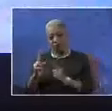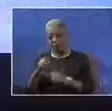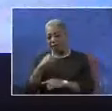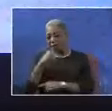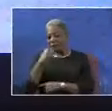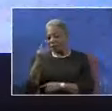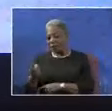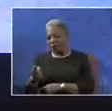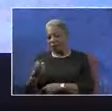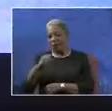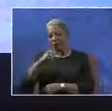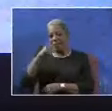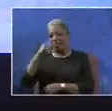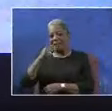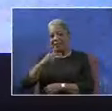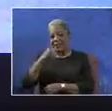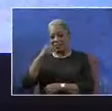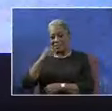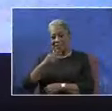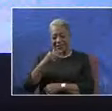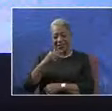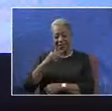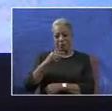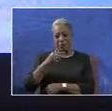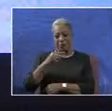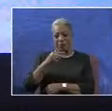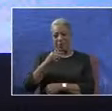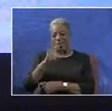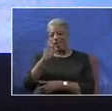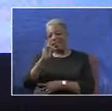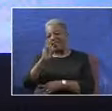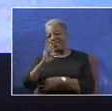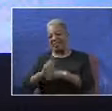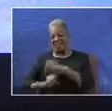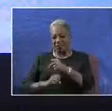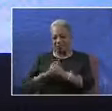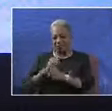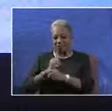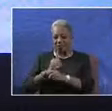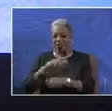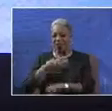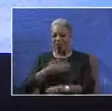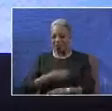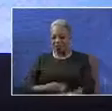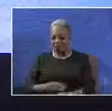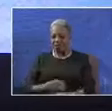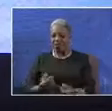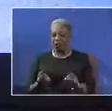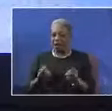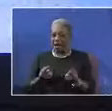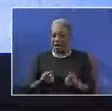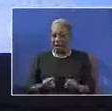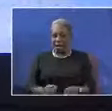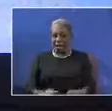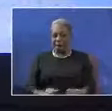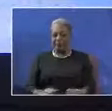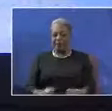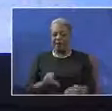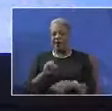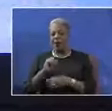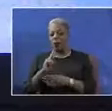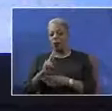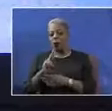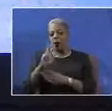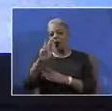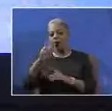to him, shall 7 years of famine come to you in your land, or will you flee 3 months